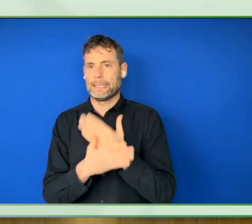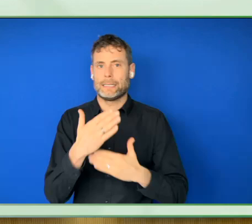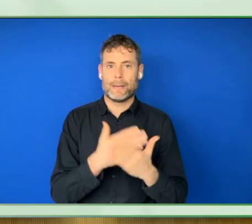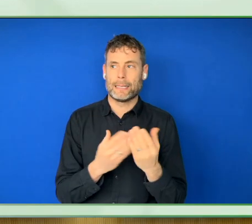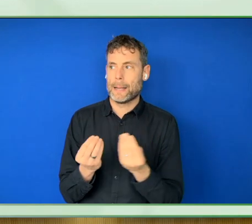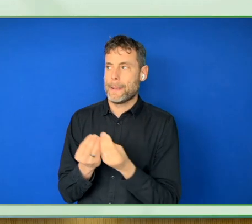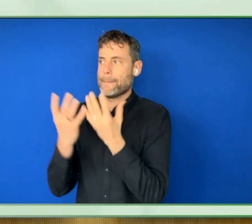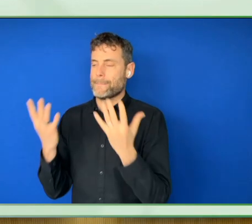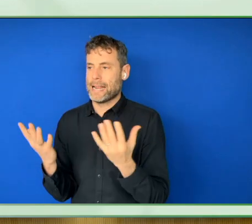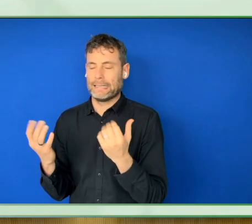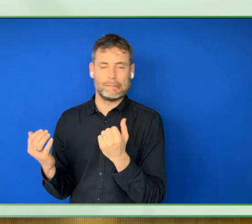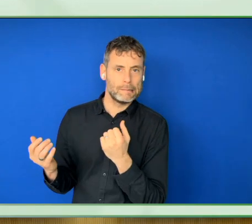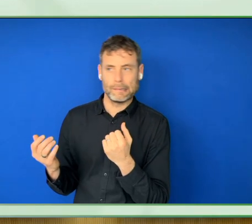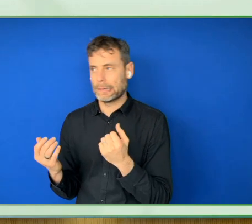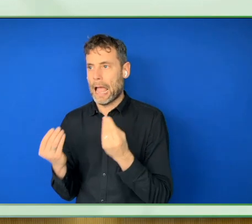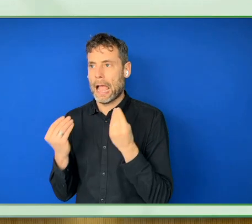for it. And I think we need